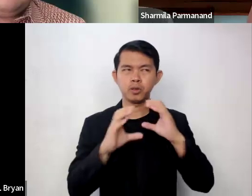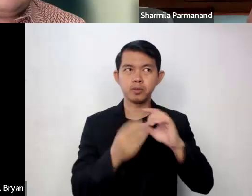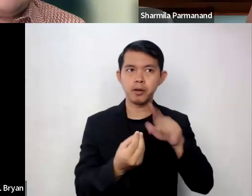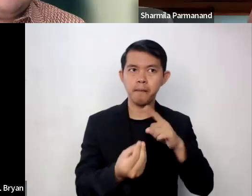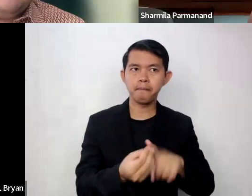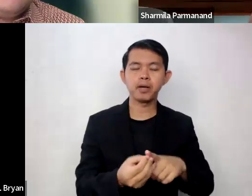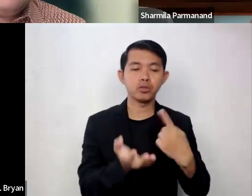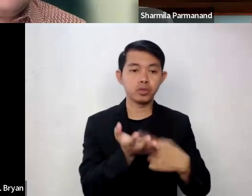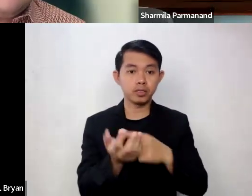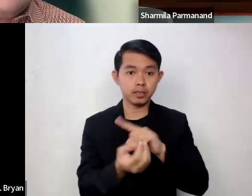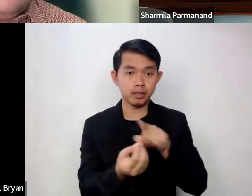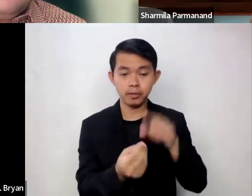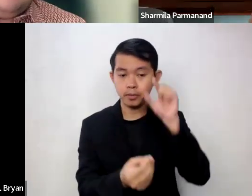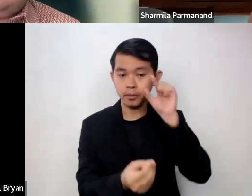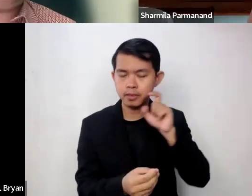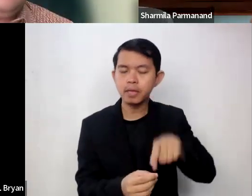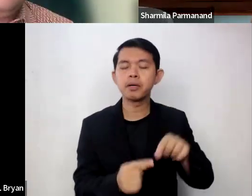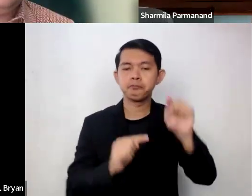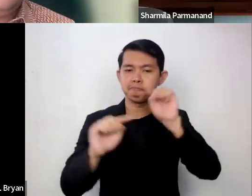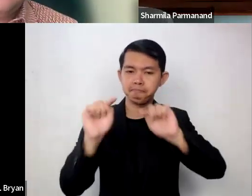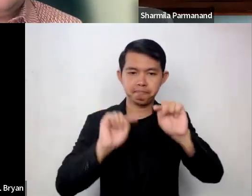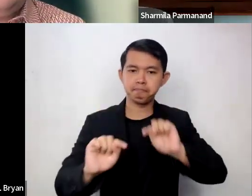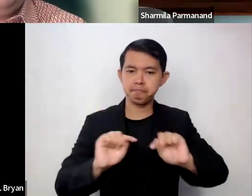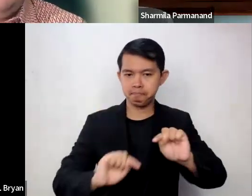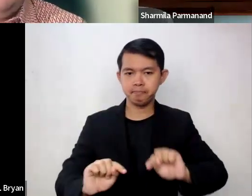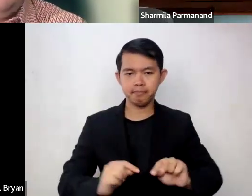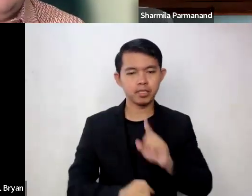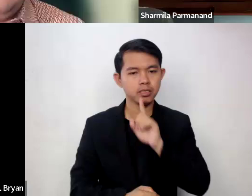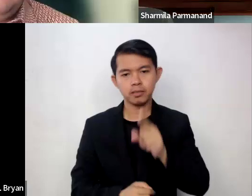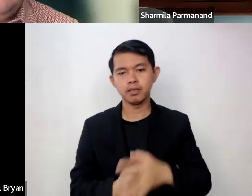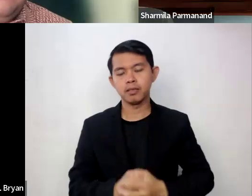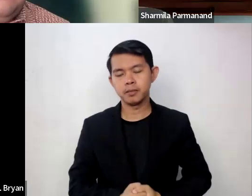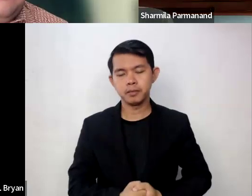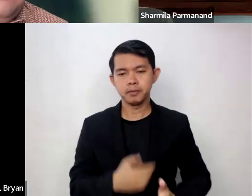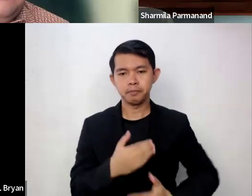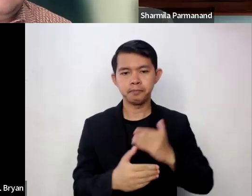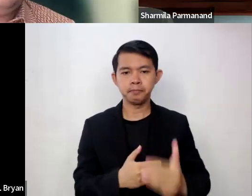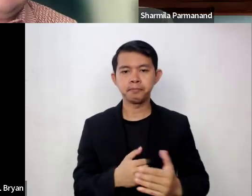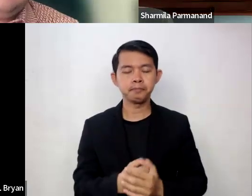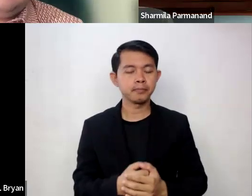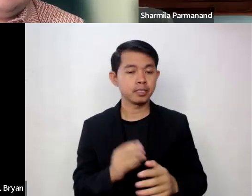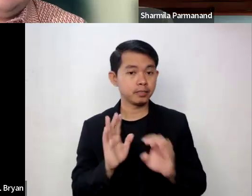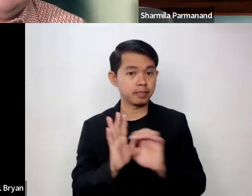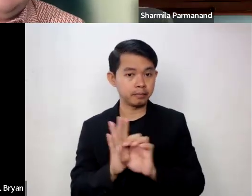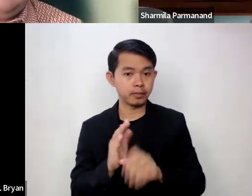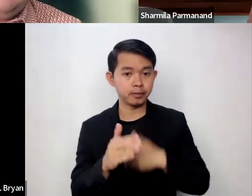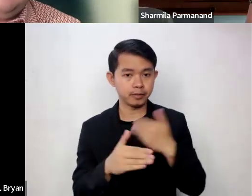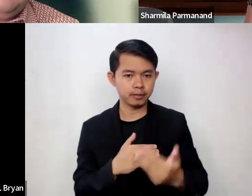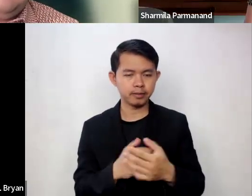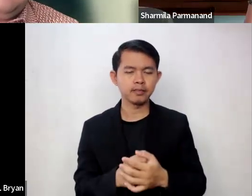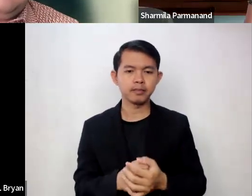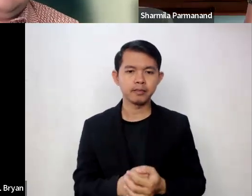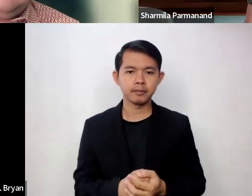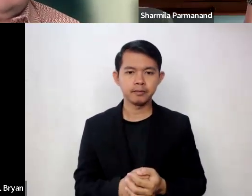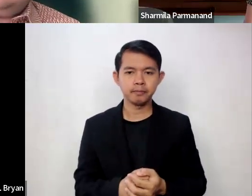really has to be intersectional. Another example might be increasingly a